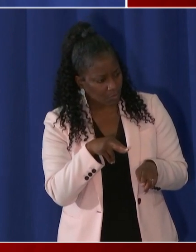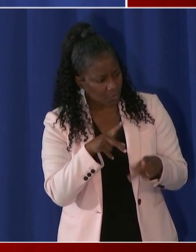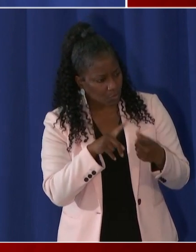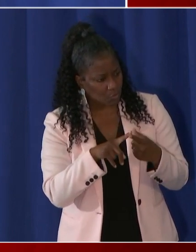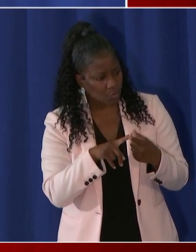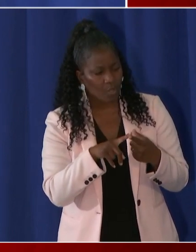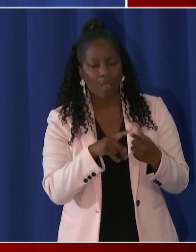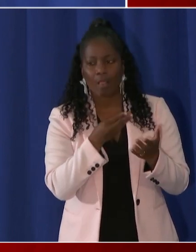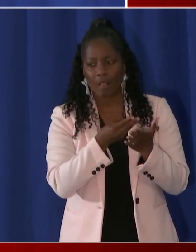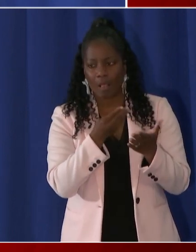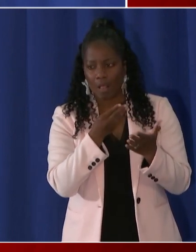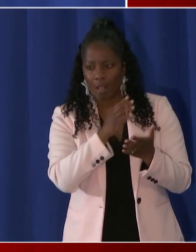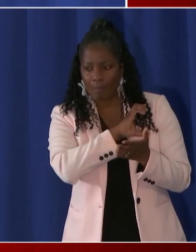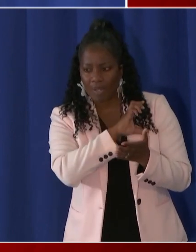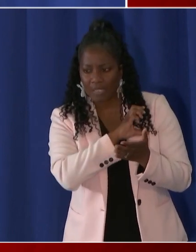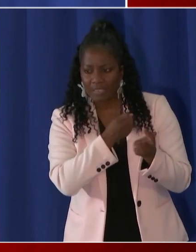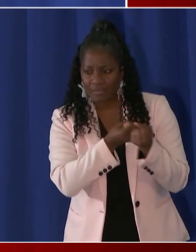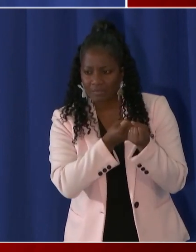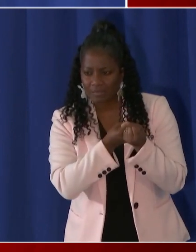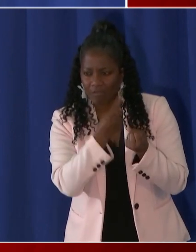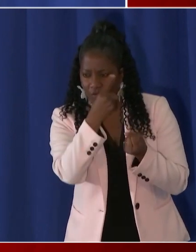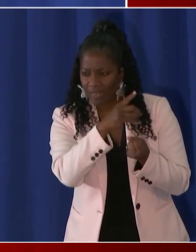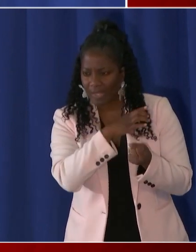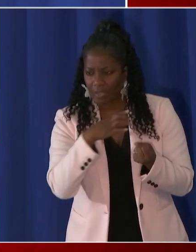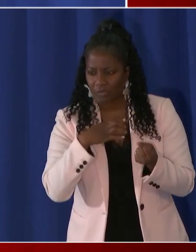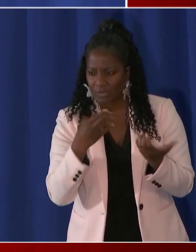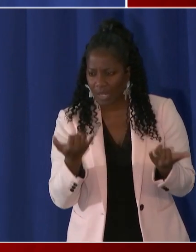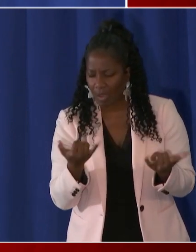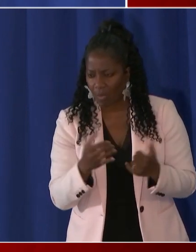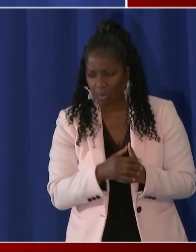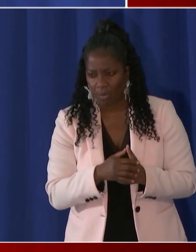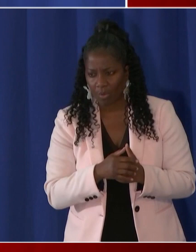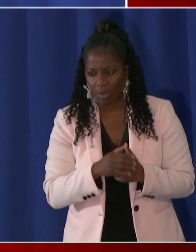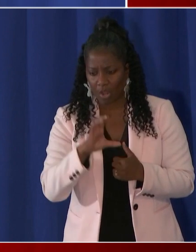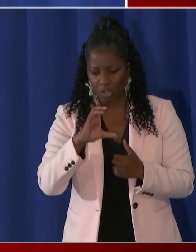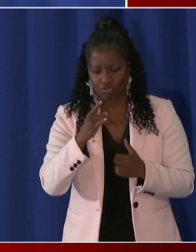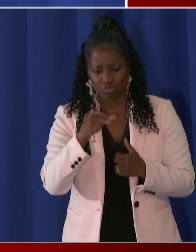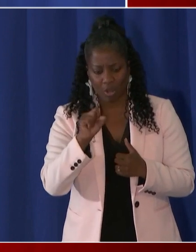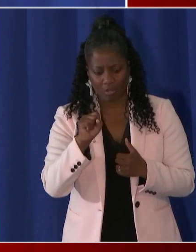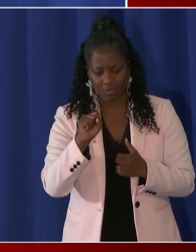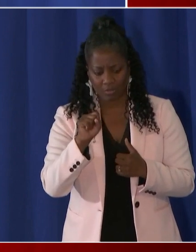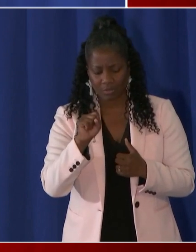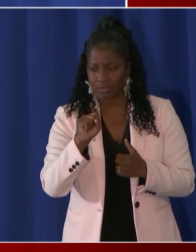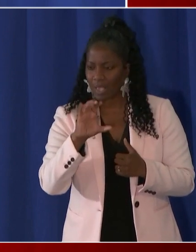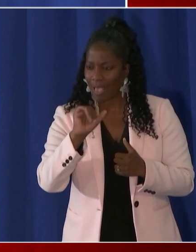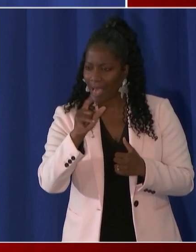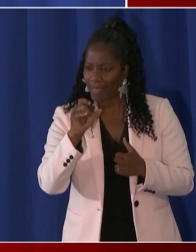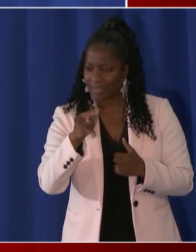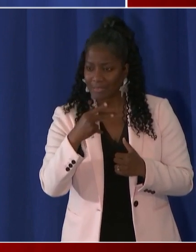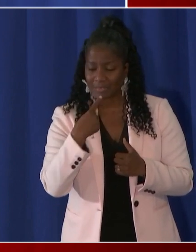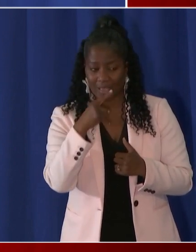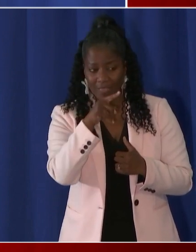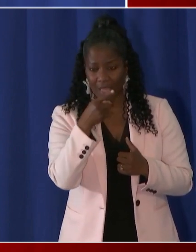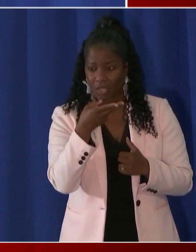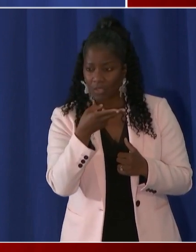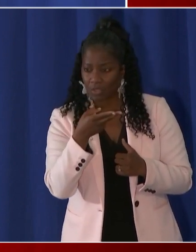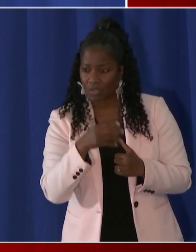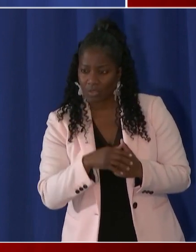police funding sort of debate at the council now. Charles Allen says that you're raising